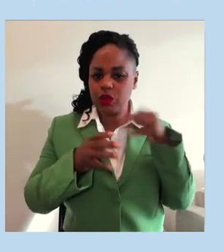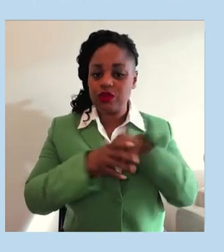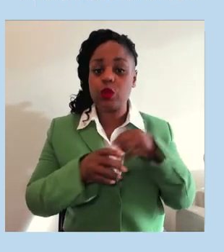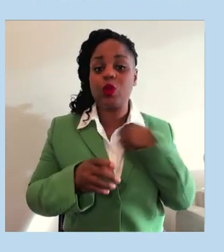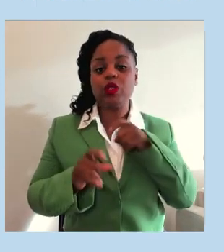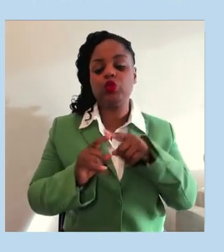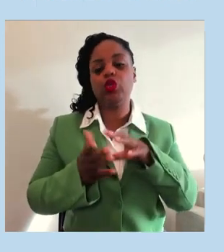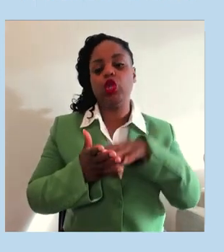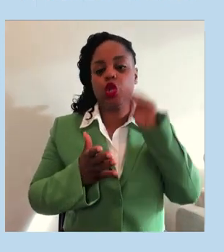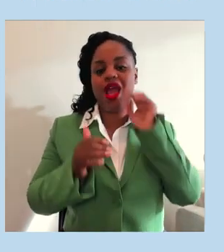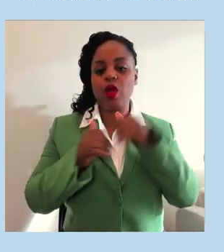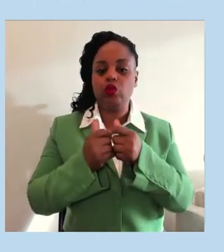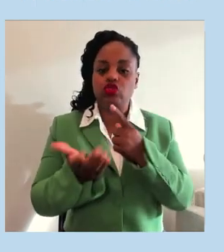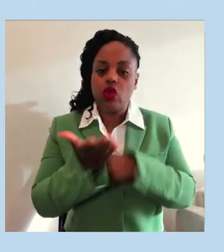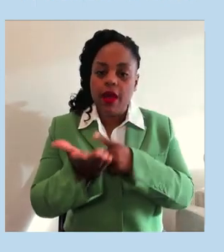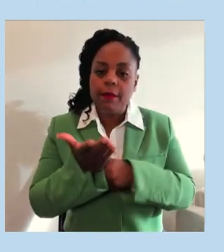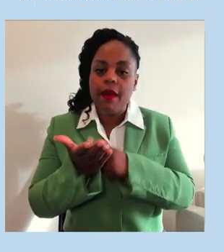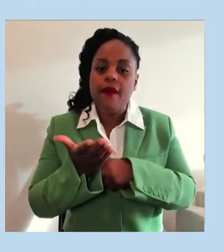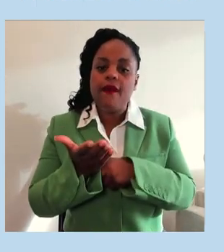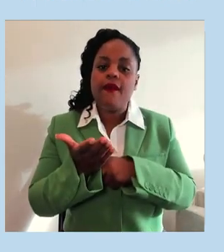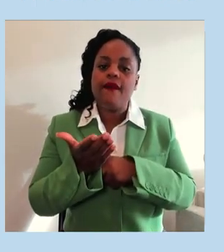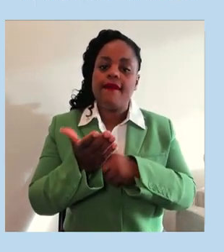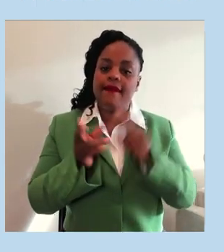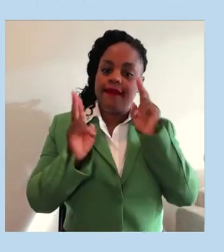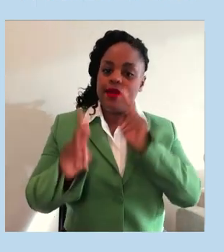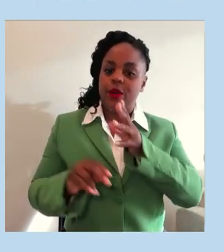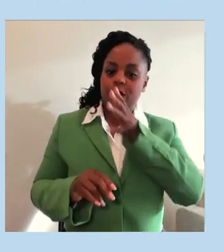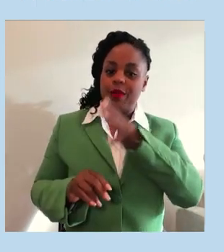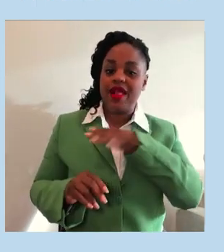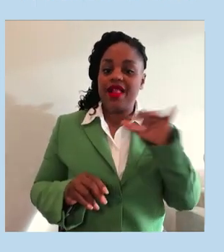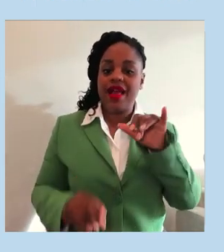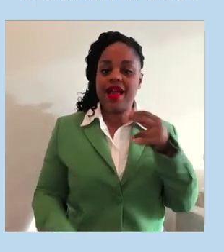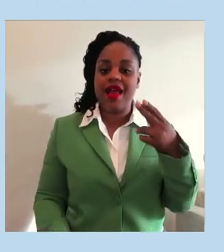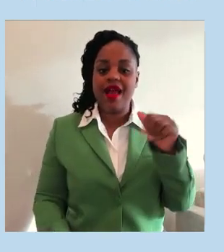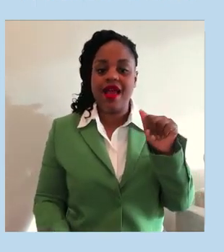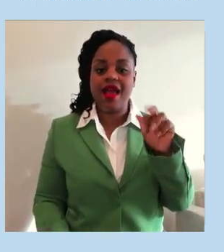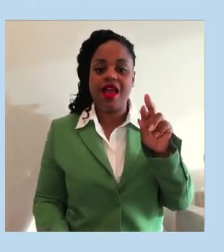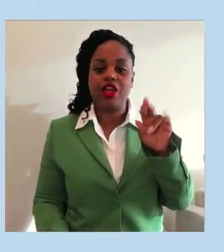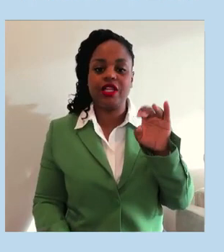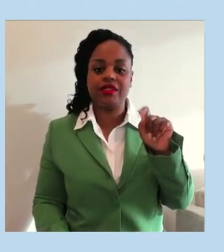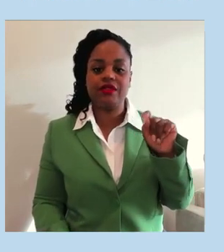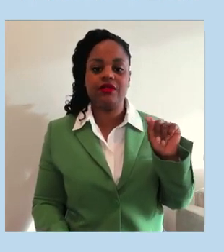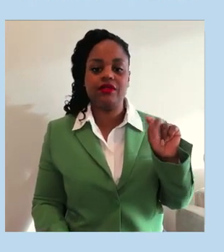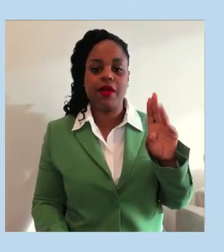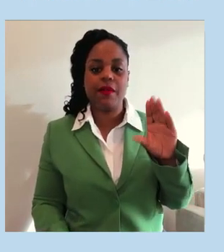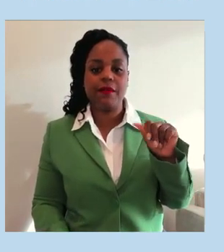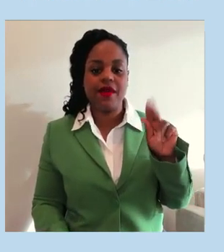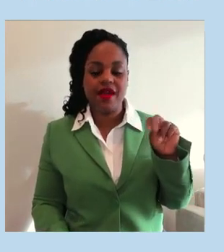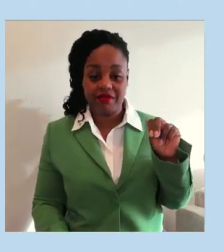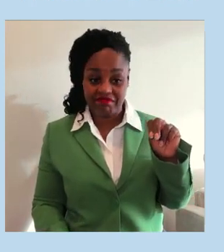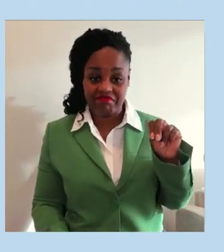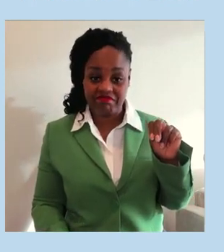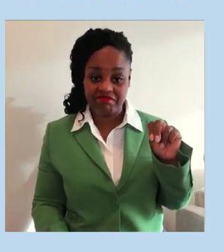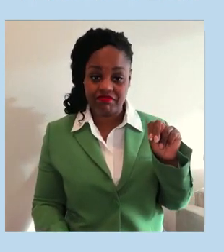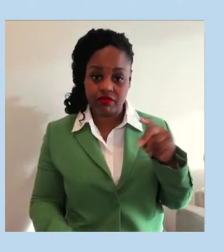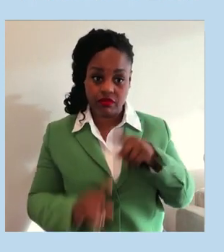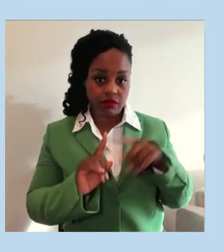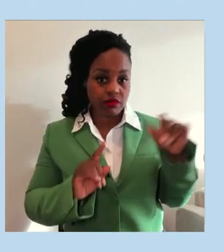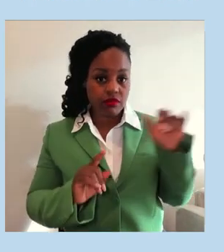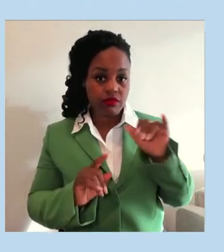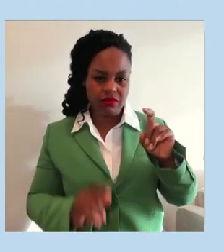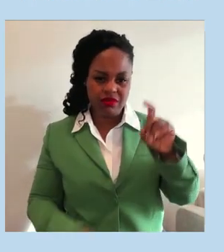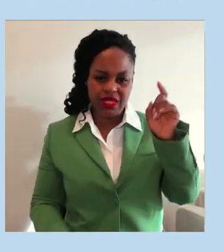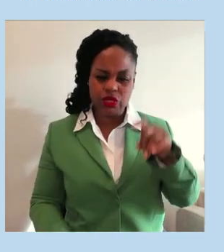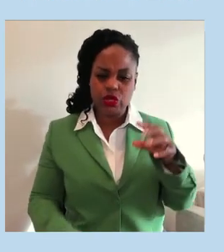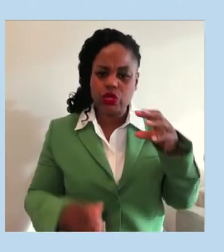Harriet Tubman from the 19th century, I think it's also time to start highlighting and showcasing women of color like Kalpana Chawla,